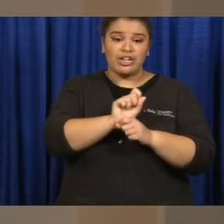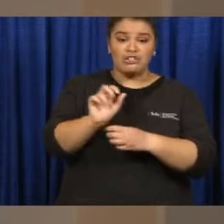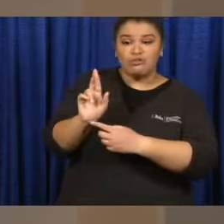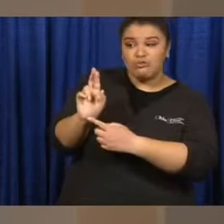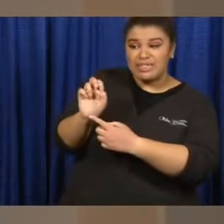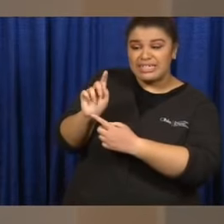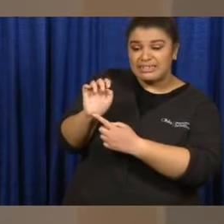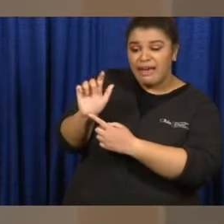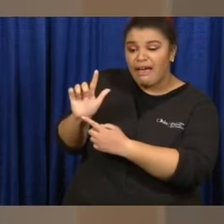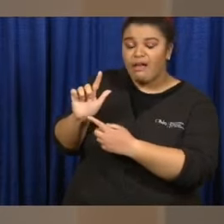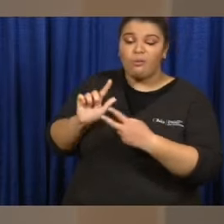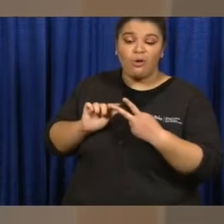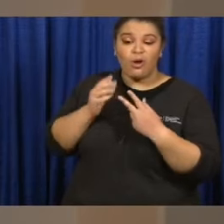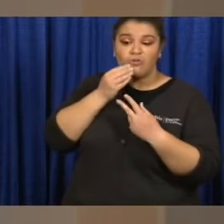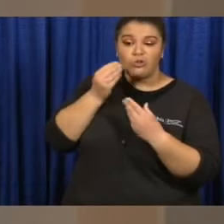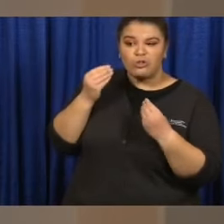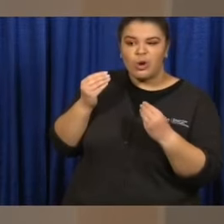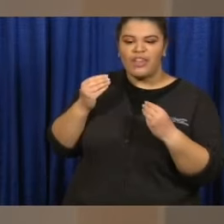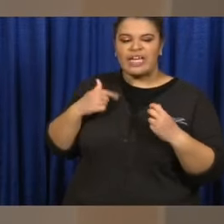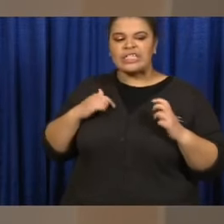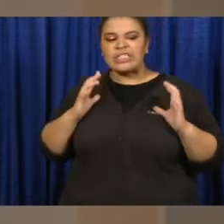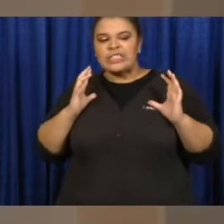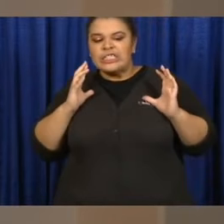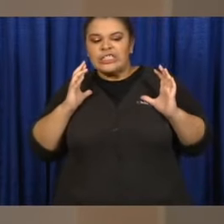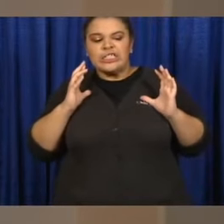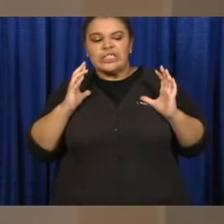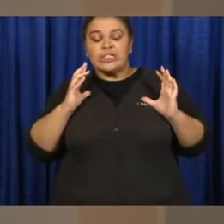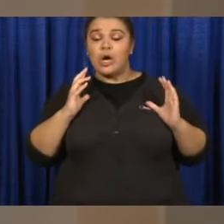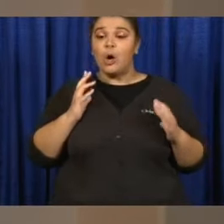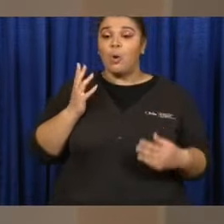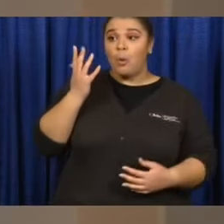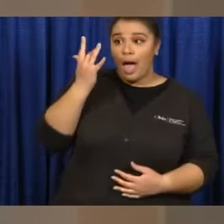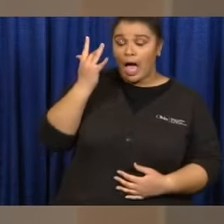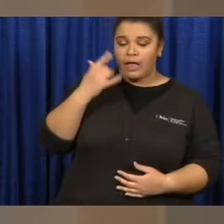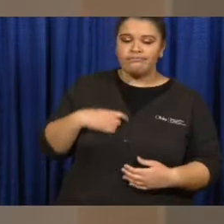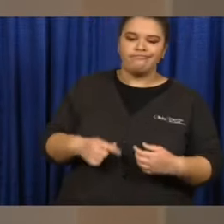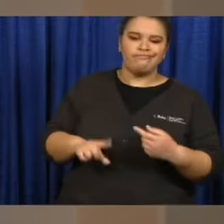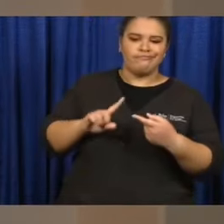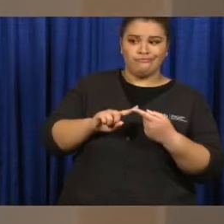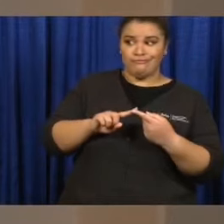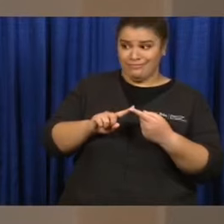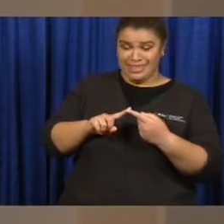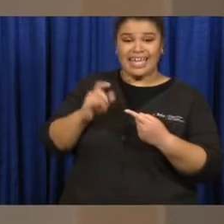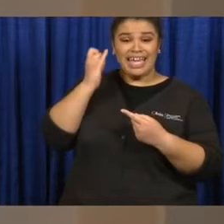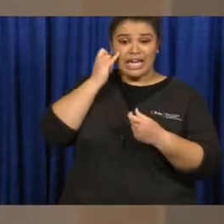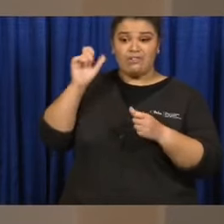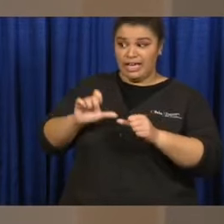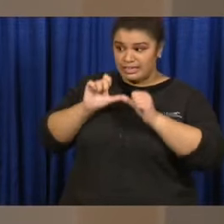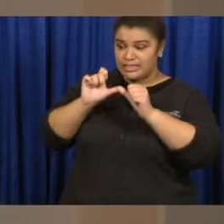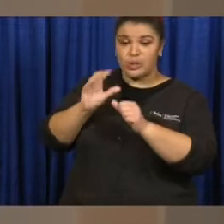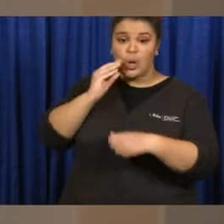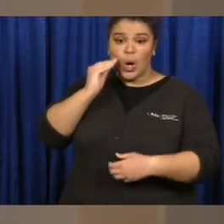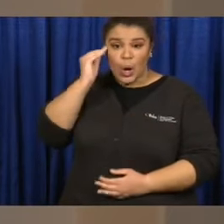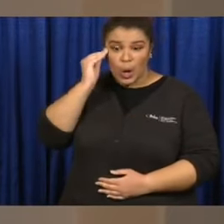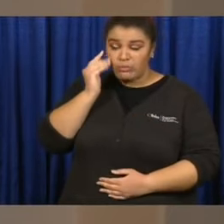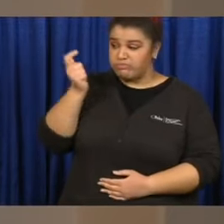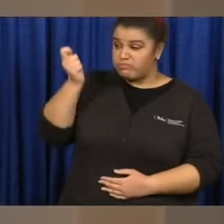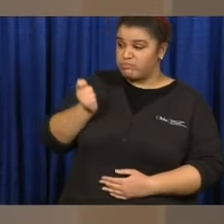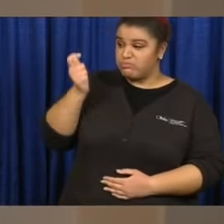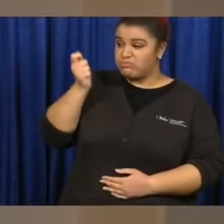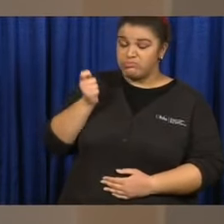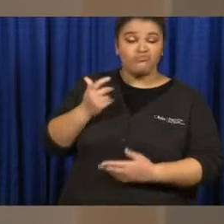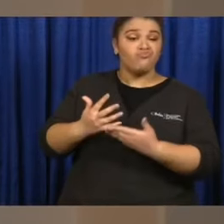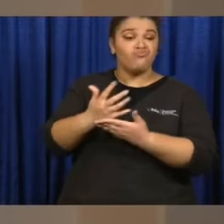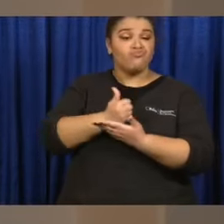two reasons. One, they say they can actually do better financially on unemployment based on the wages being offered, and they also have concerns